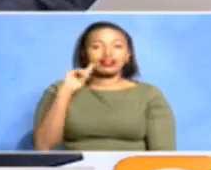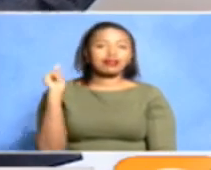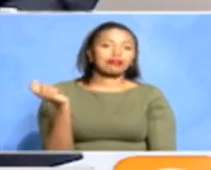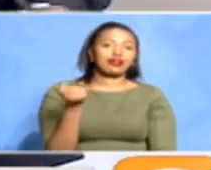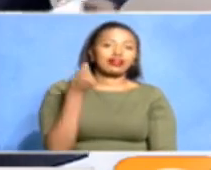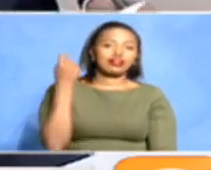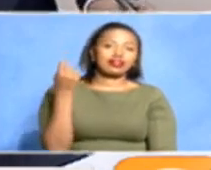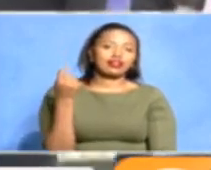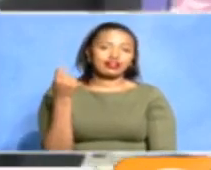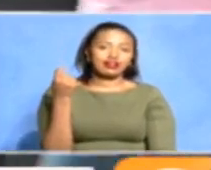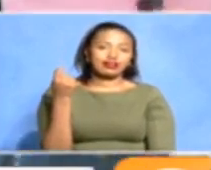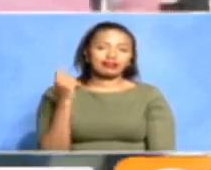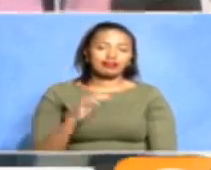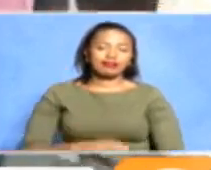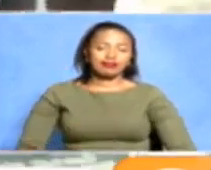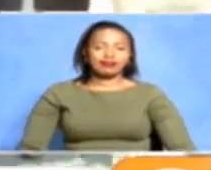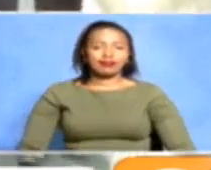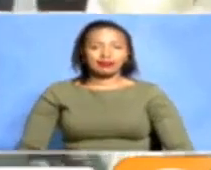reports.